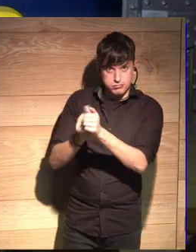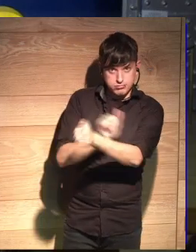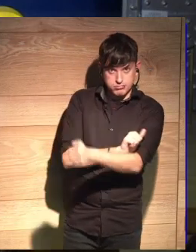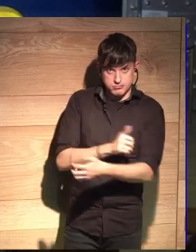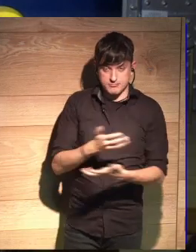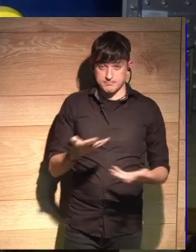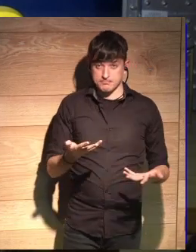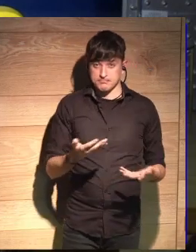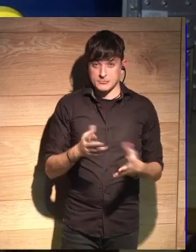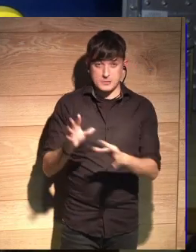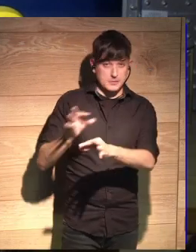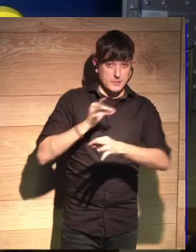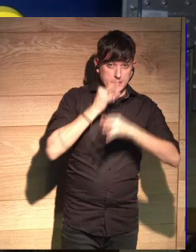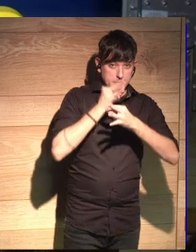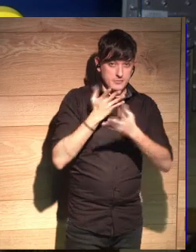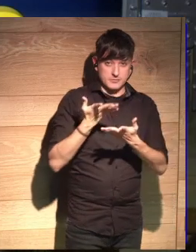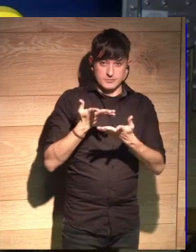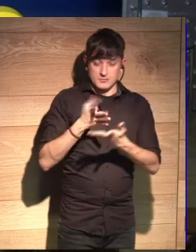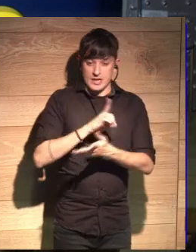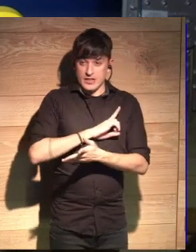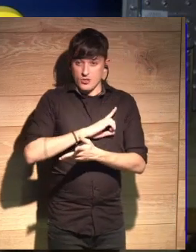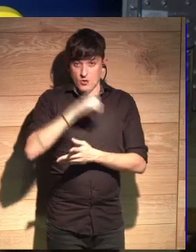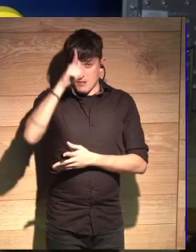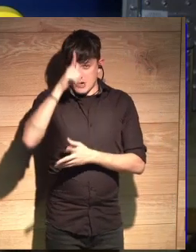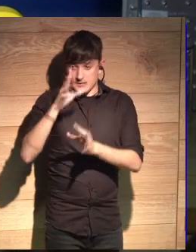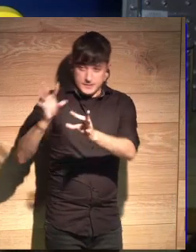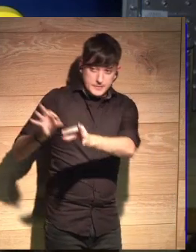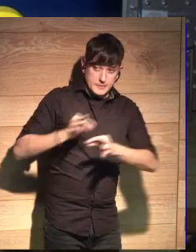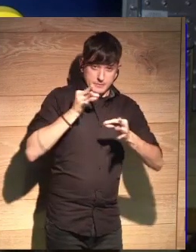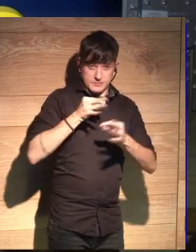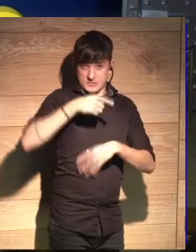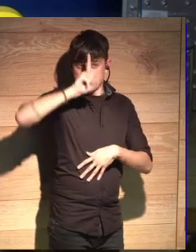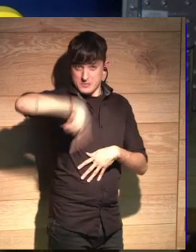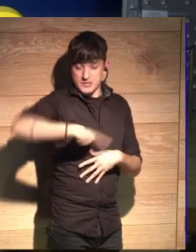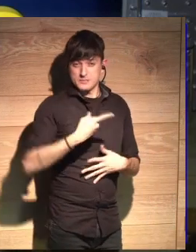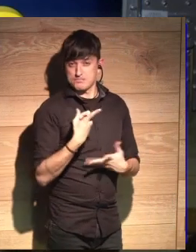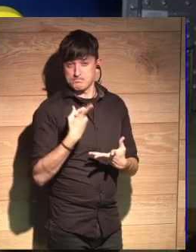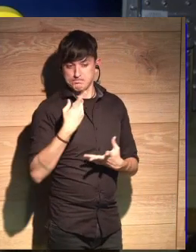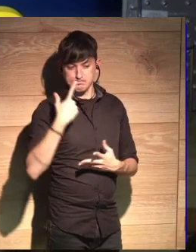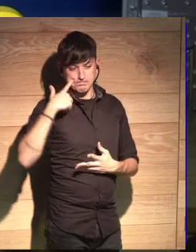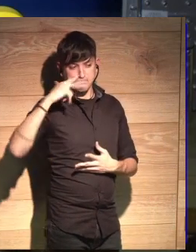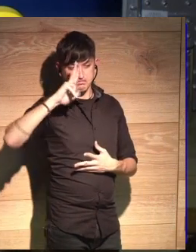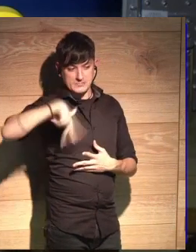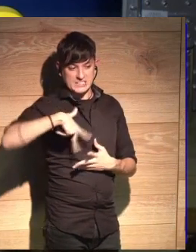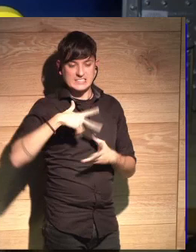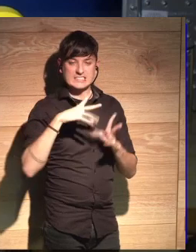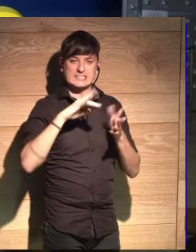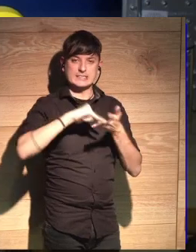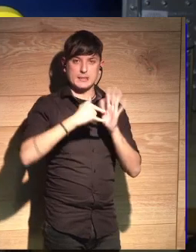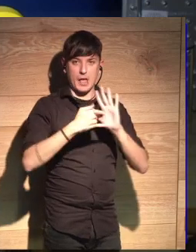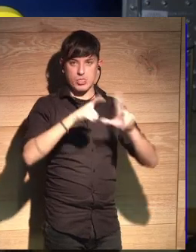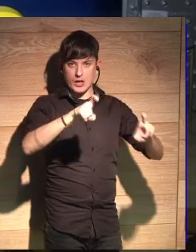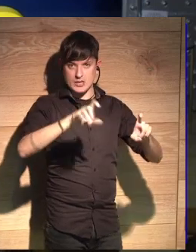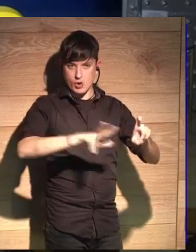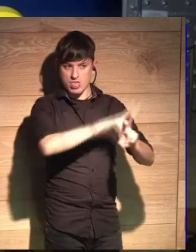German army. Japan recognized that it had to build up a national system of education, and so it modeled that